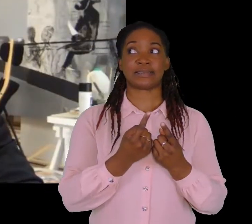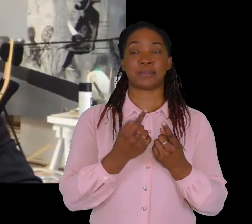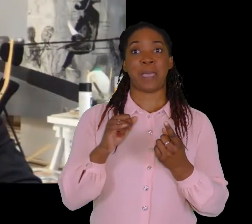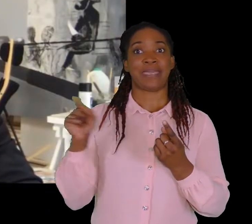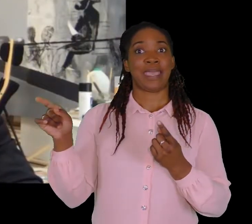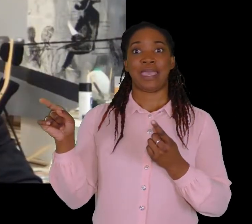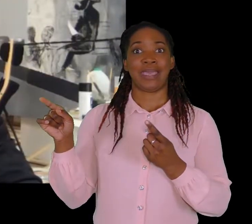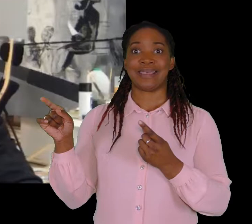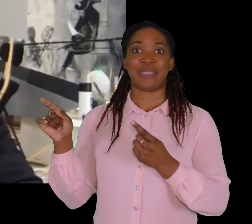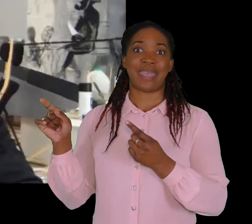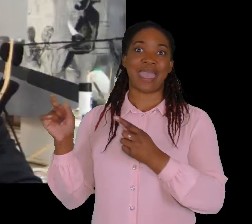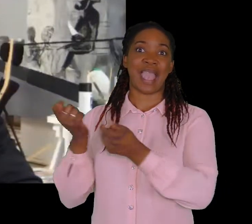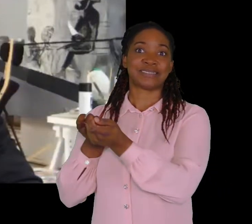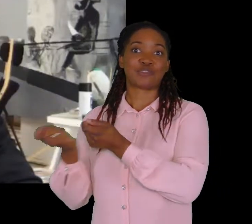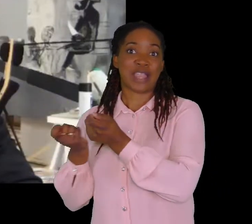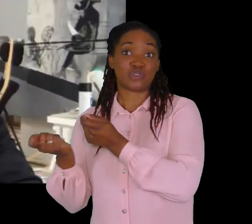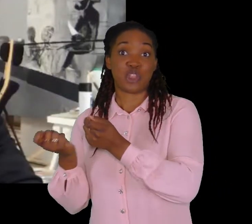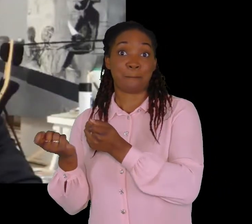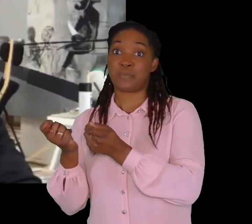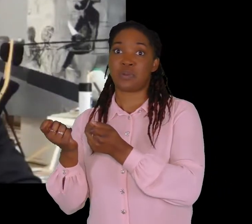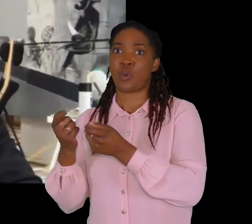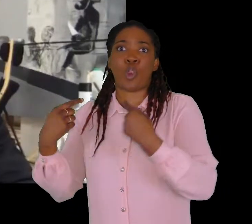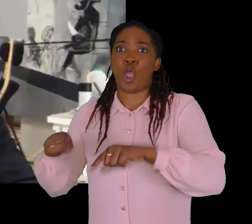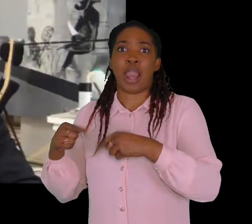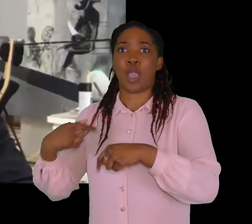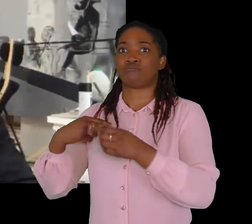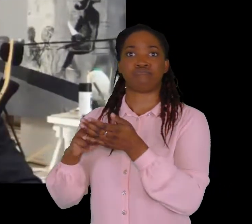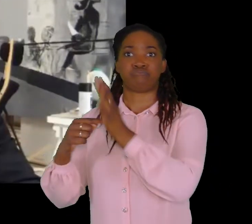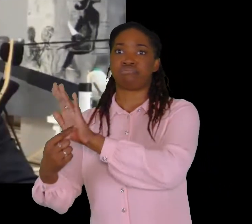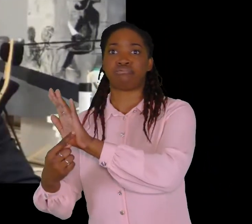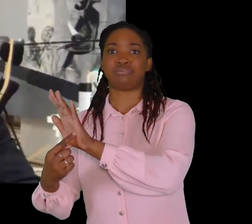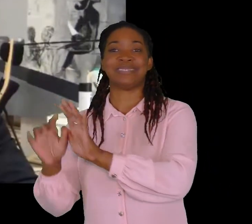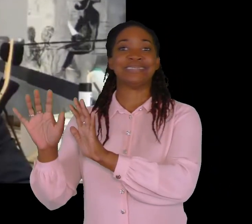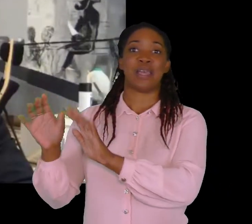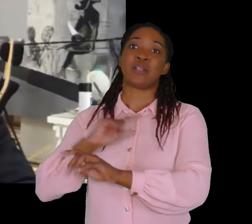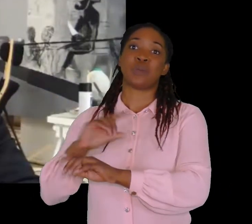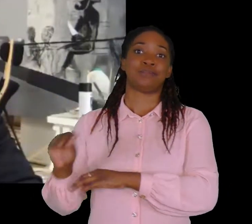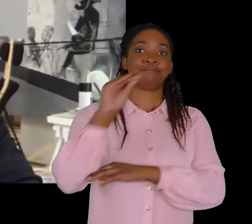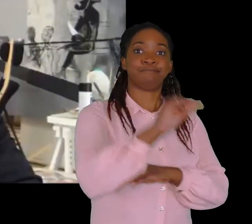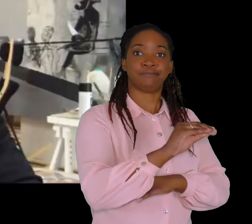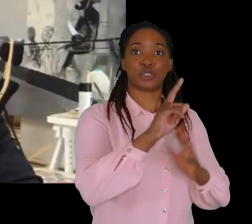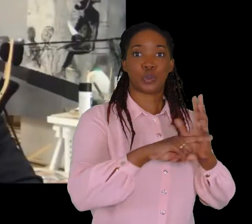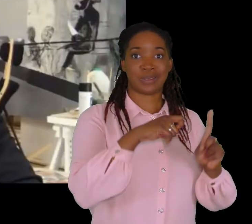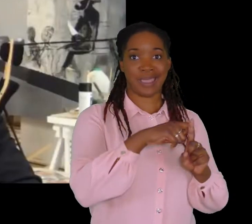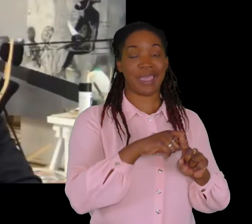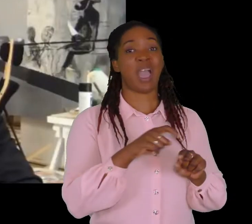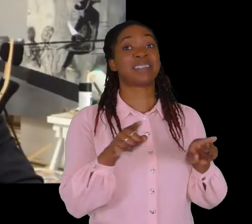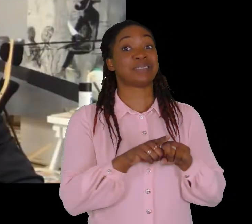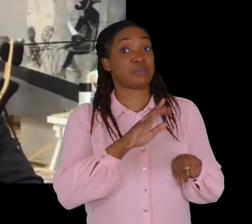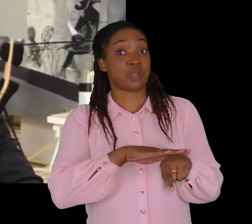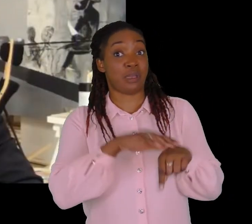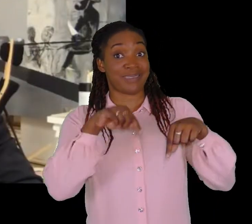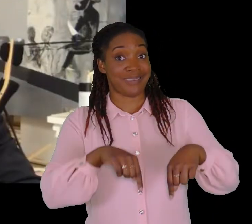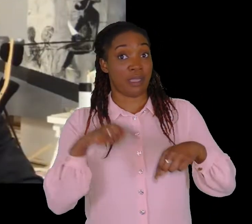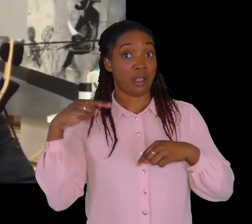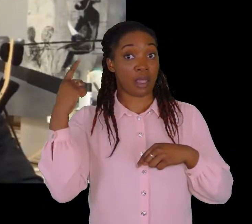to by the prevailing dictatorship just wasn't on. And also in London at the time